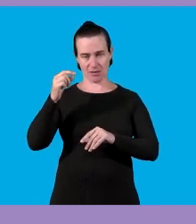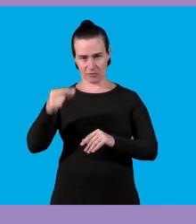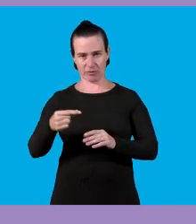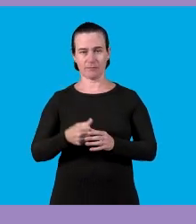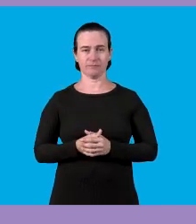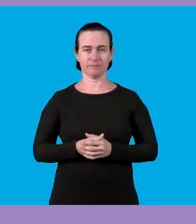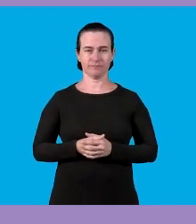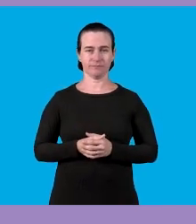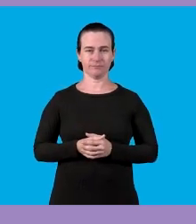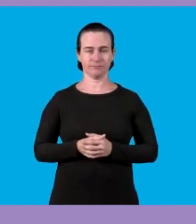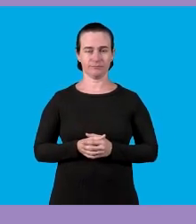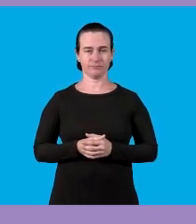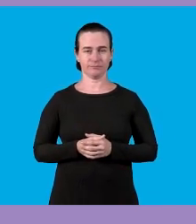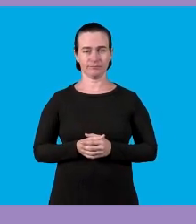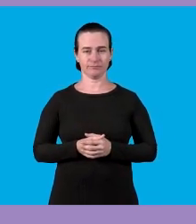58 degrees.